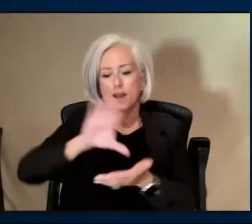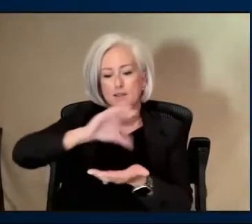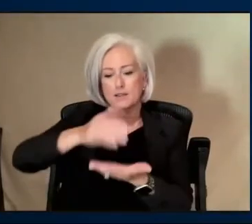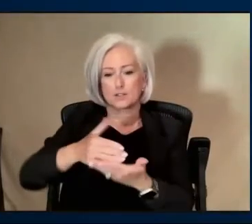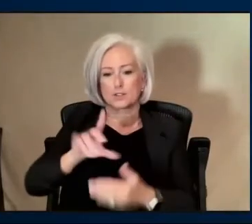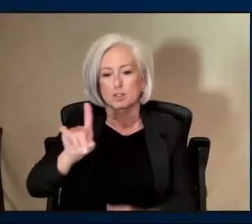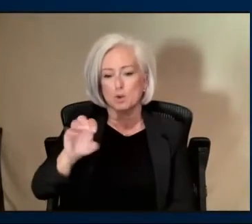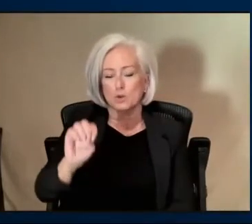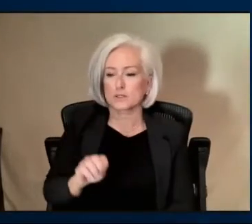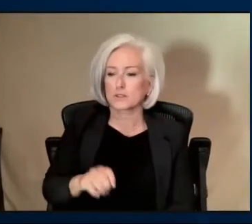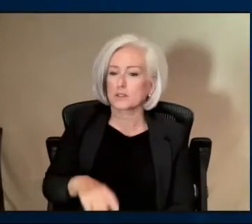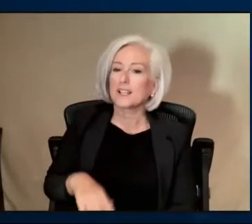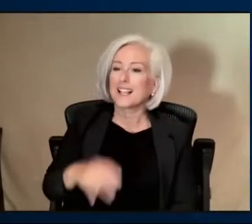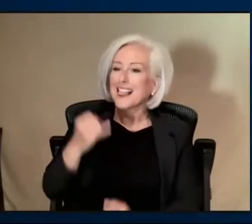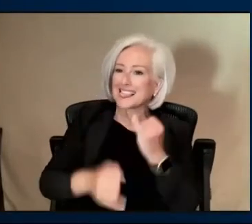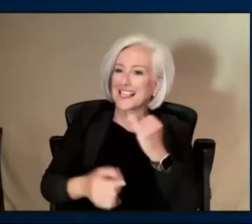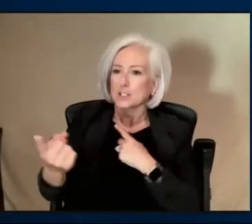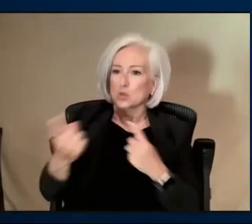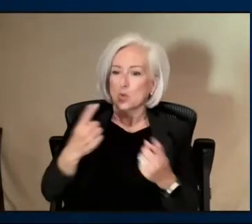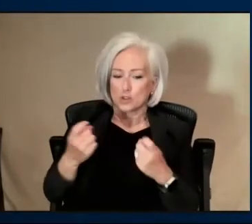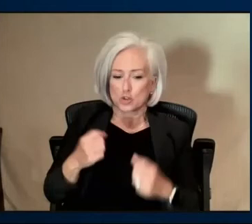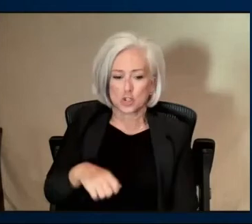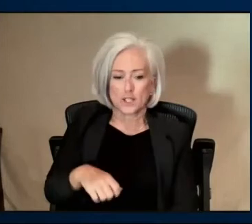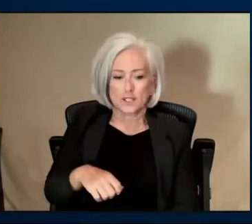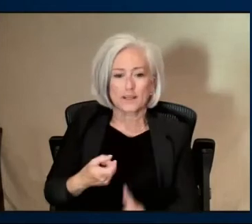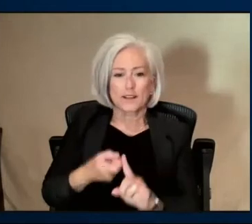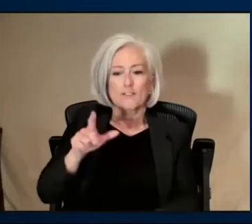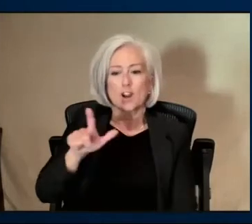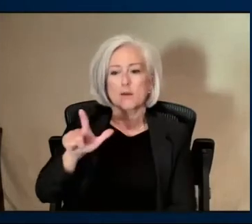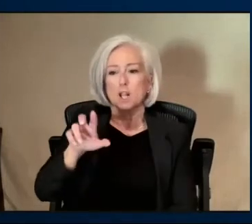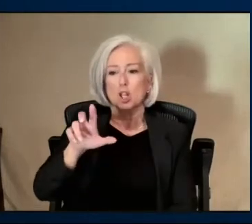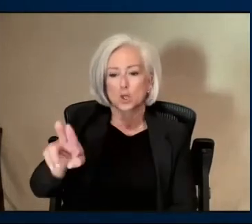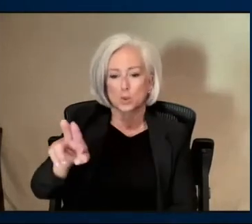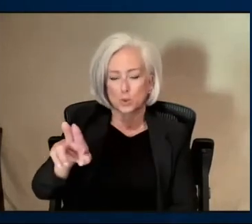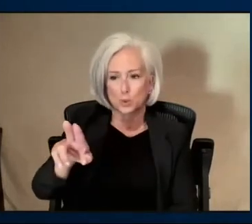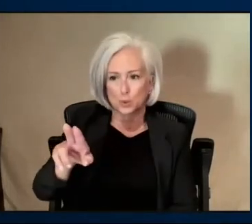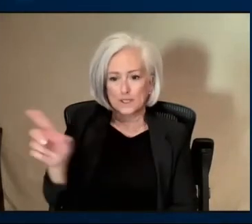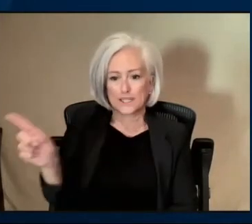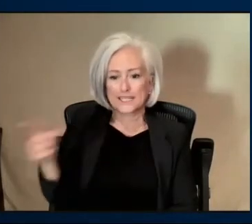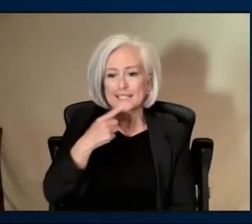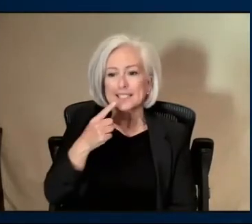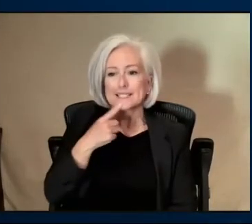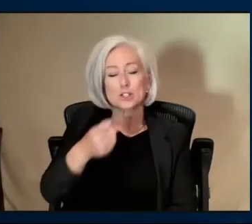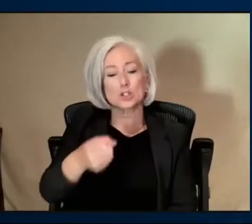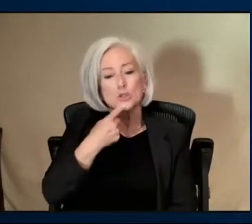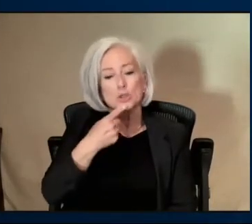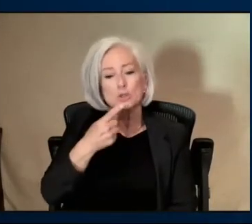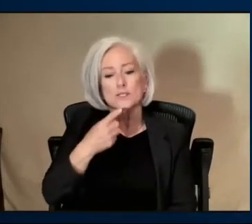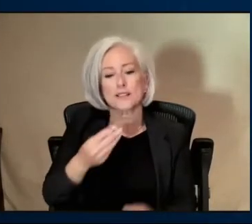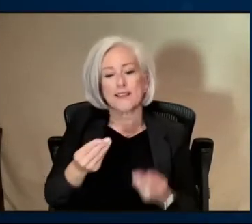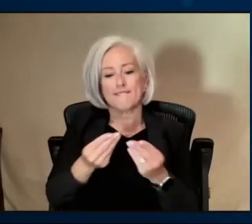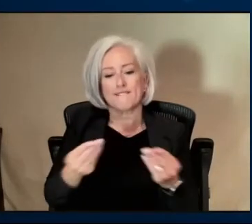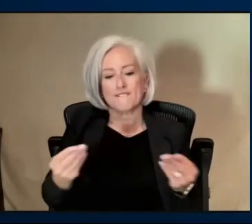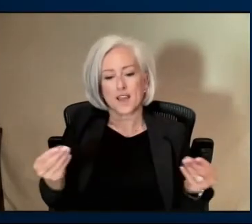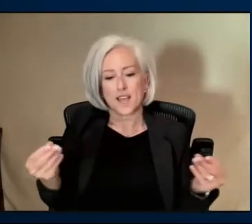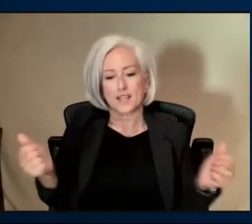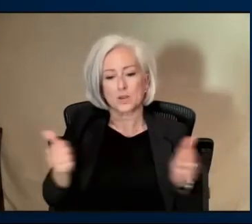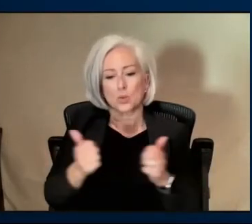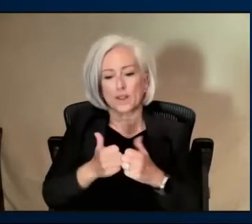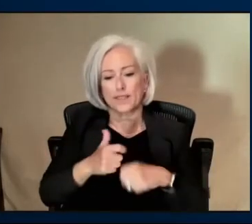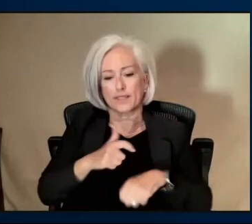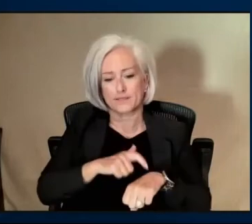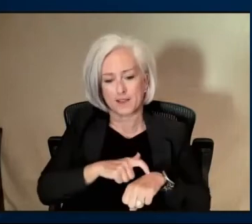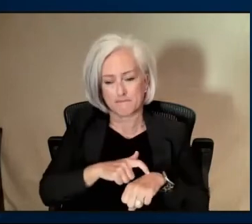Castro, this will be the last question, and it's from Lou. He says, you say fade with time. His question is, how is